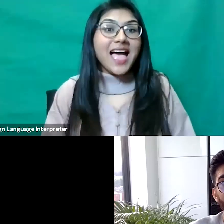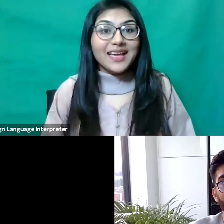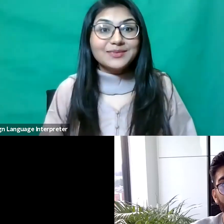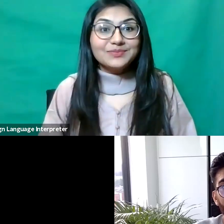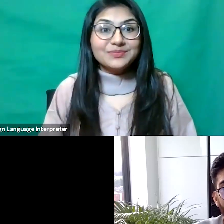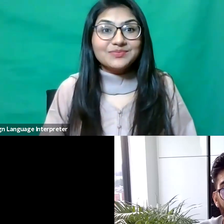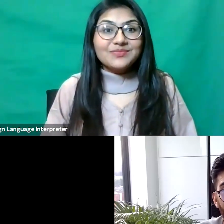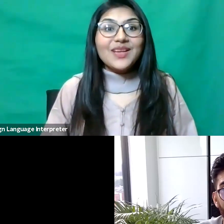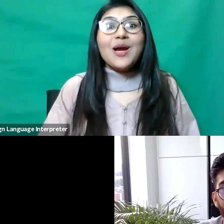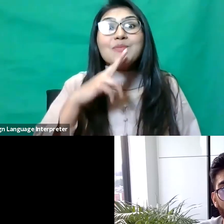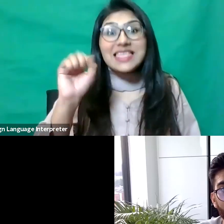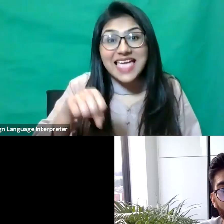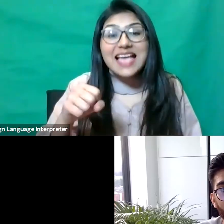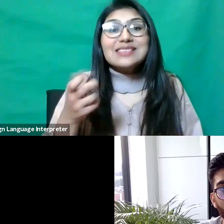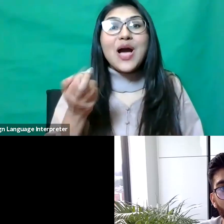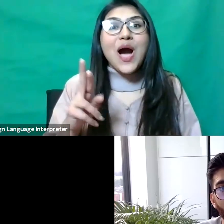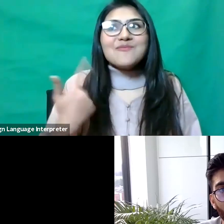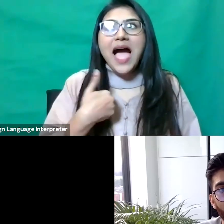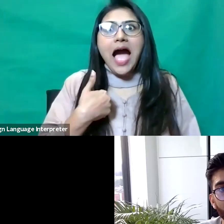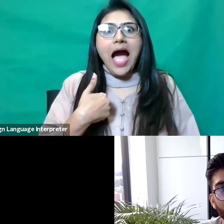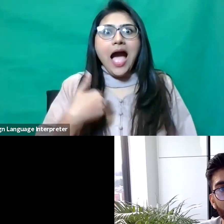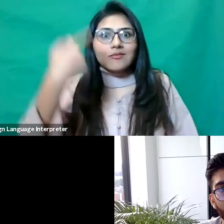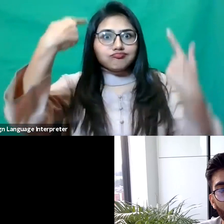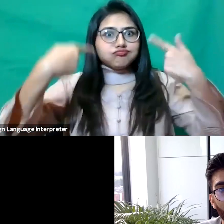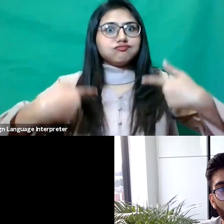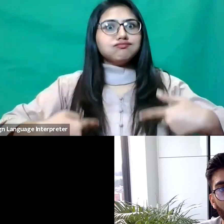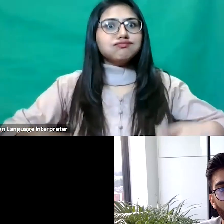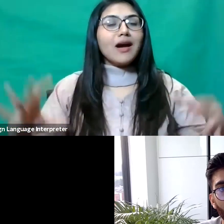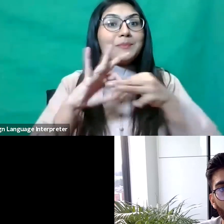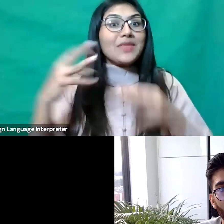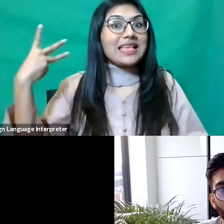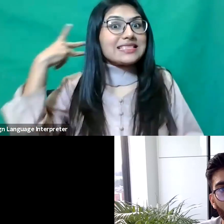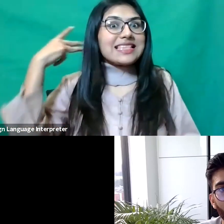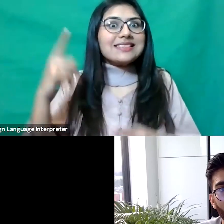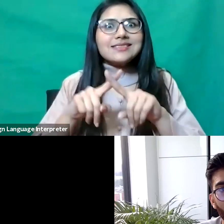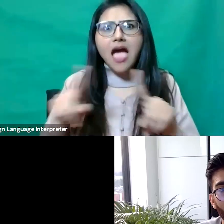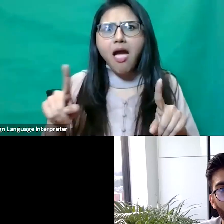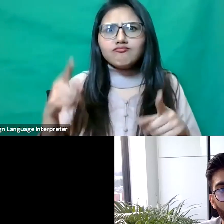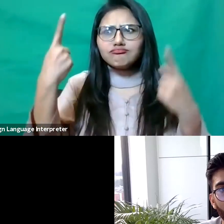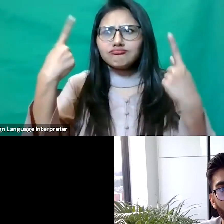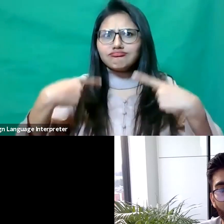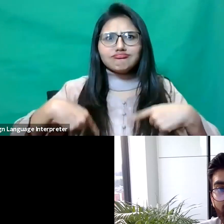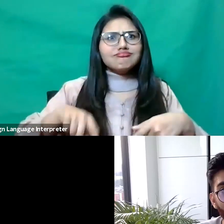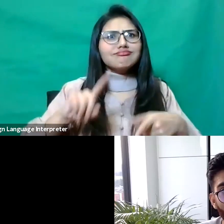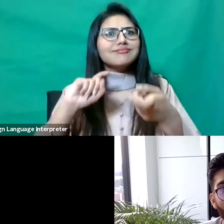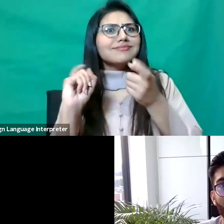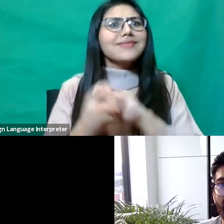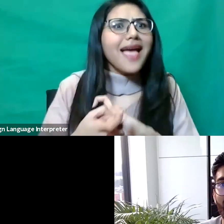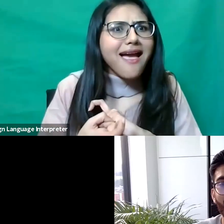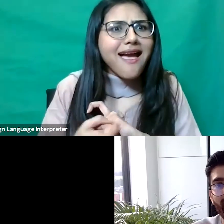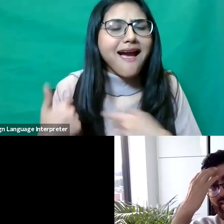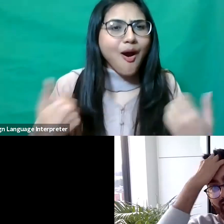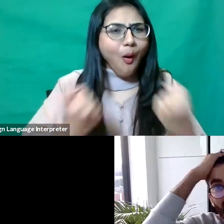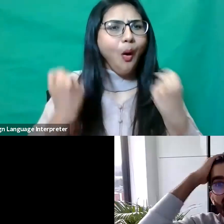your personality, instantly once you get it, a different side to you kind of starts to come out, a more